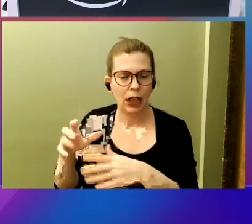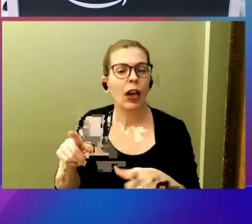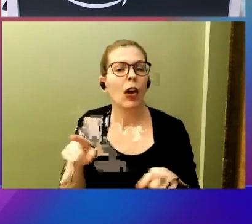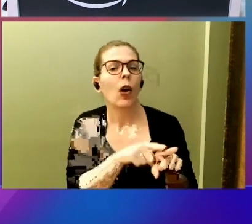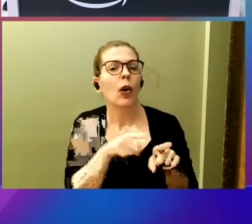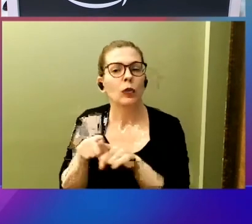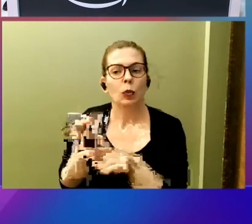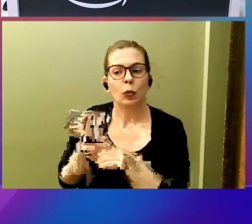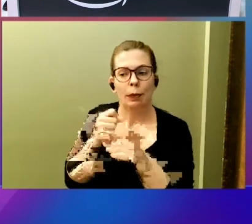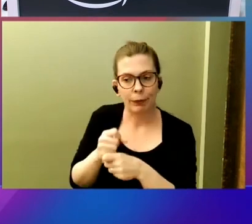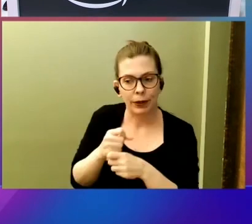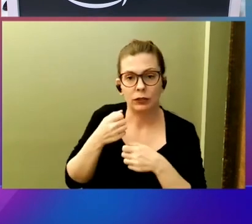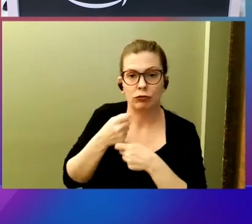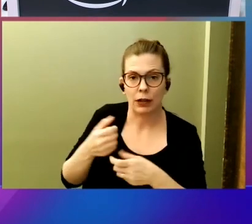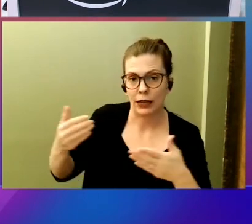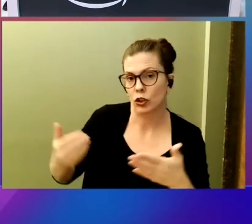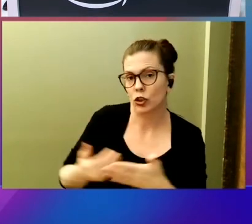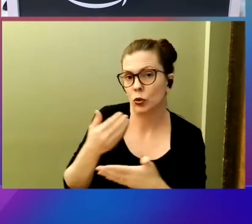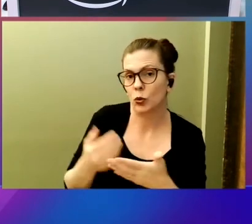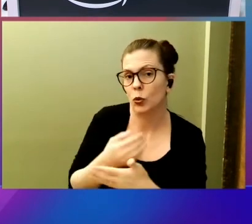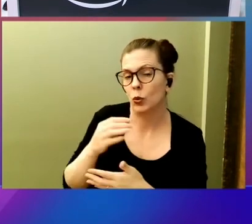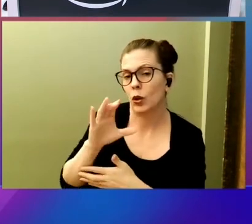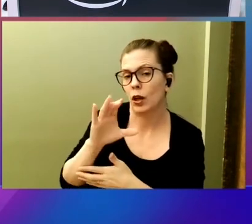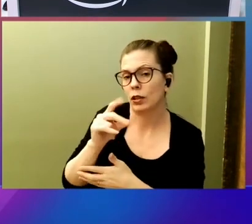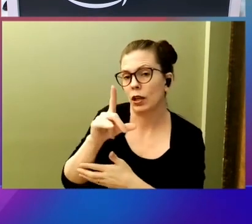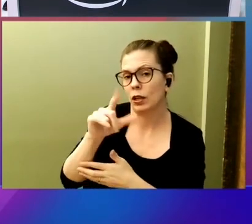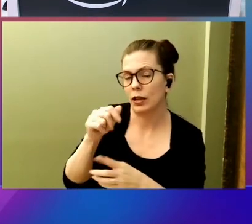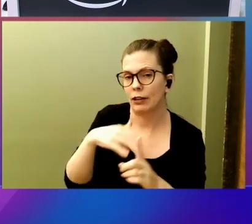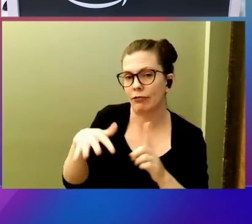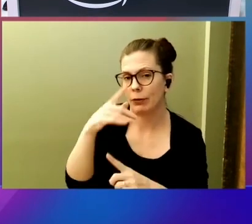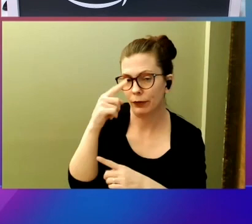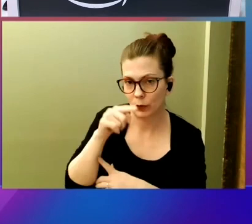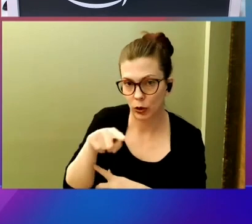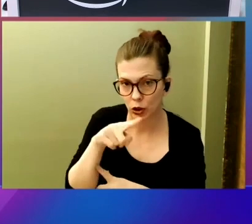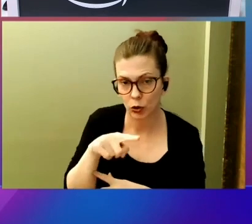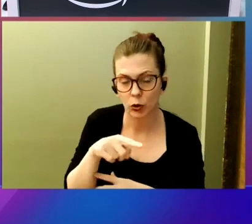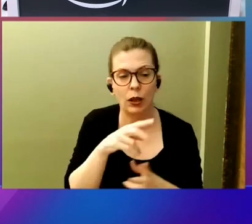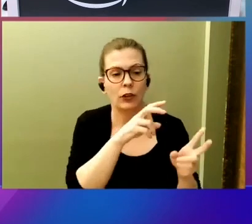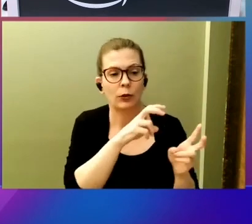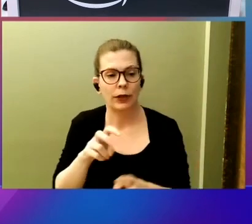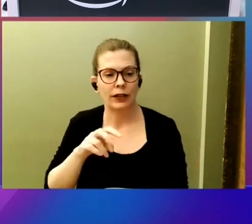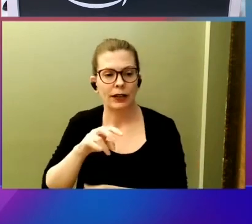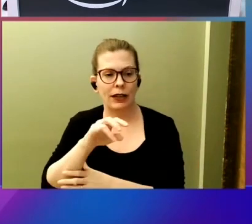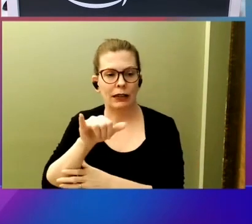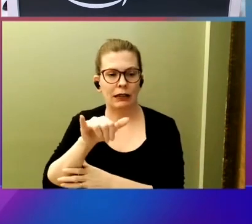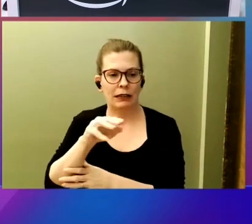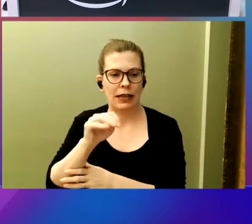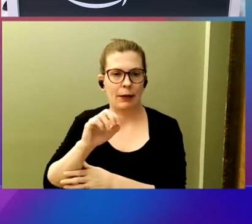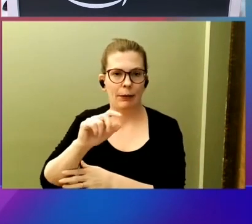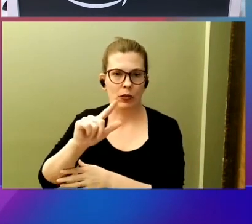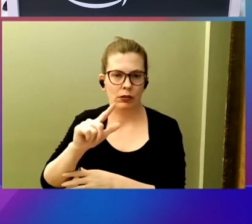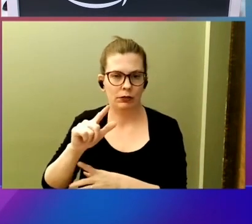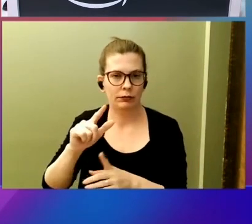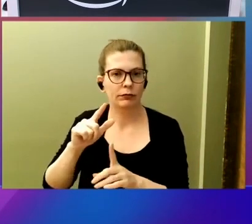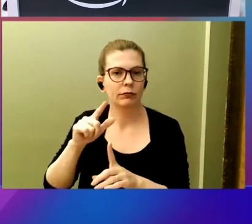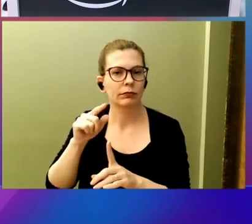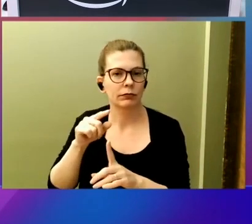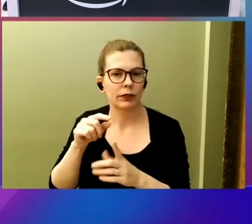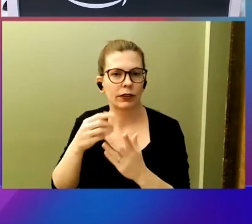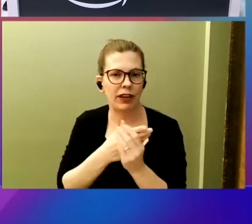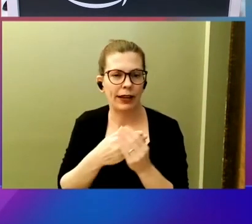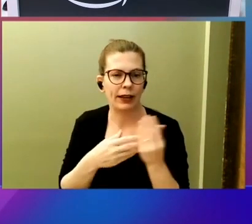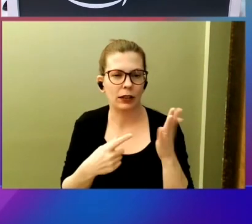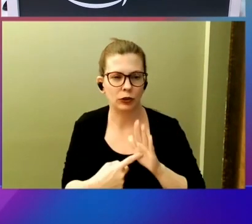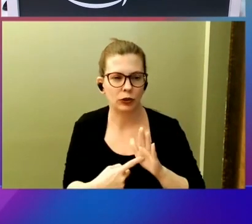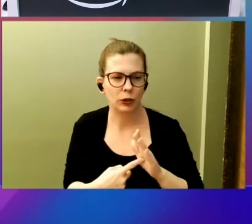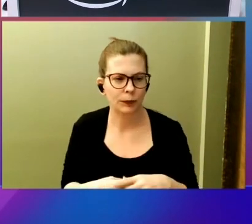create new Conda environments for you when you bring a YAML file. So let me point this out. So for by the- default,